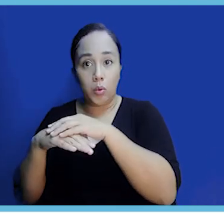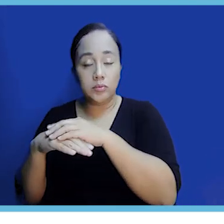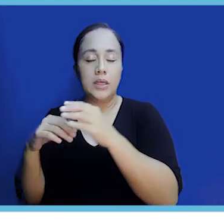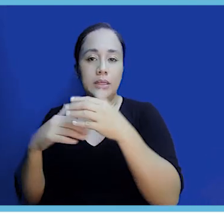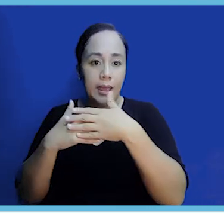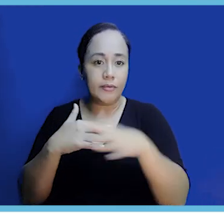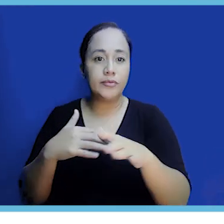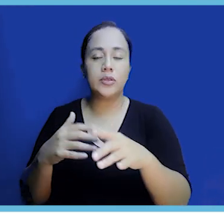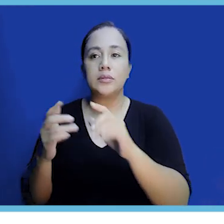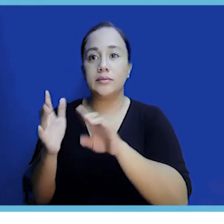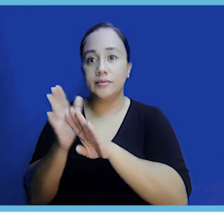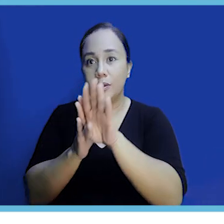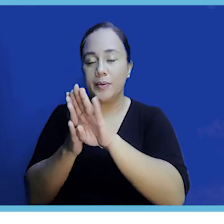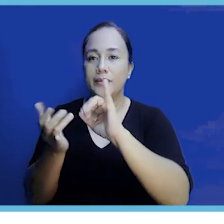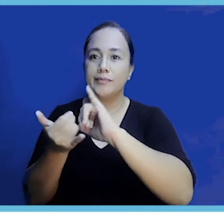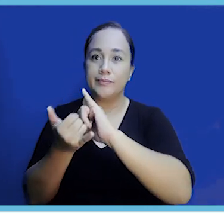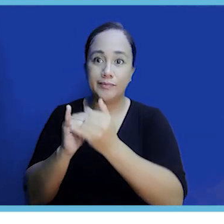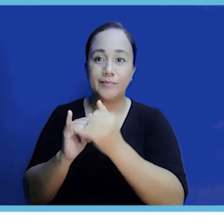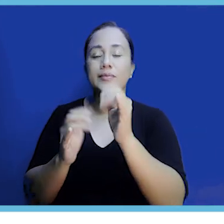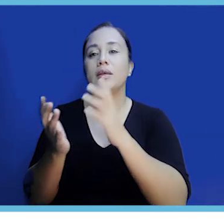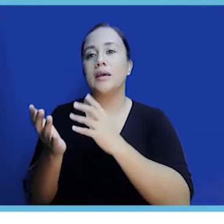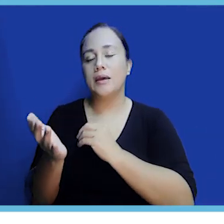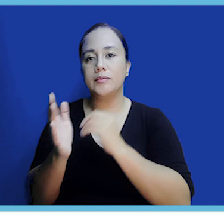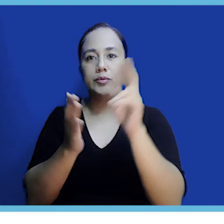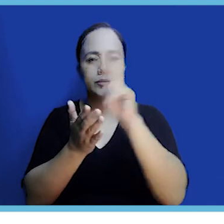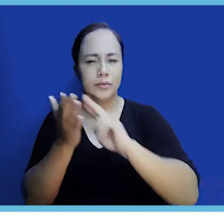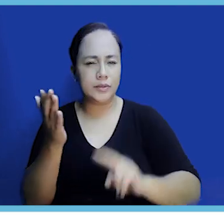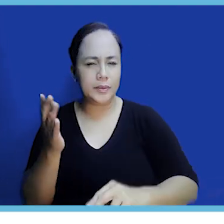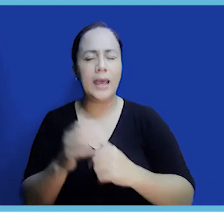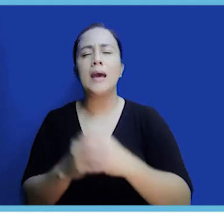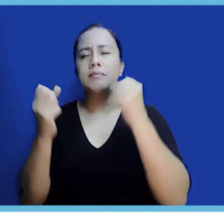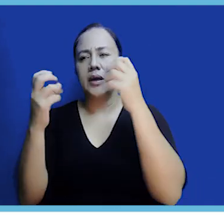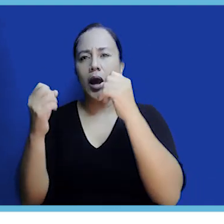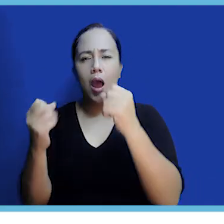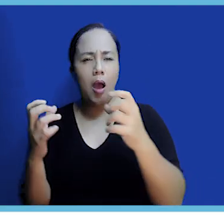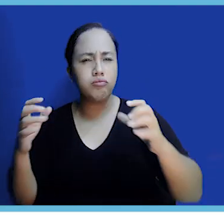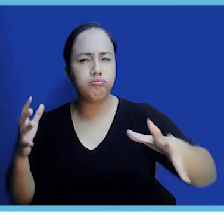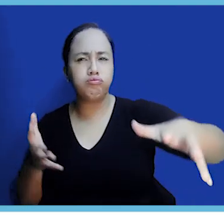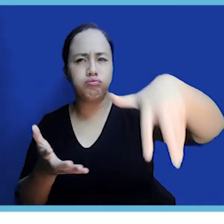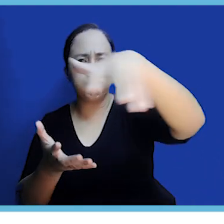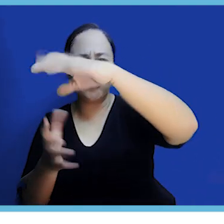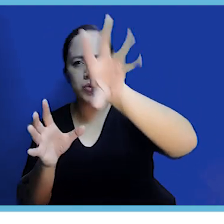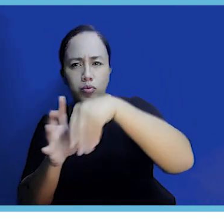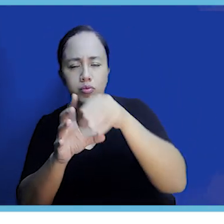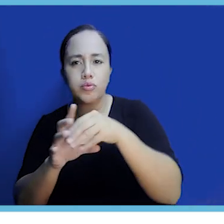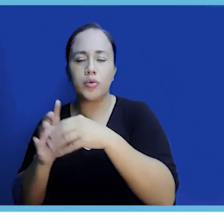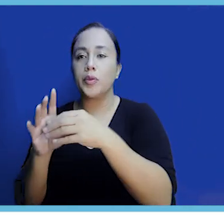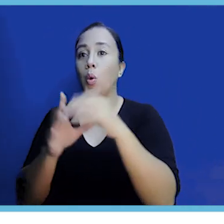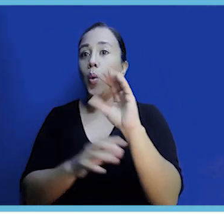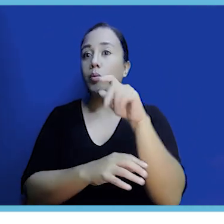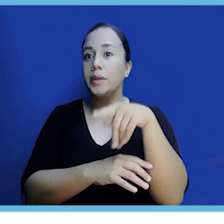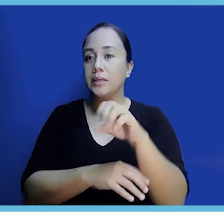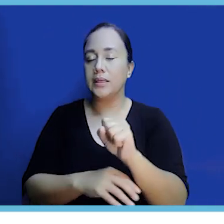and after the development and adoption of UNCRPD. There was a wide and significant participation of